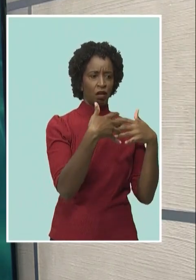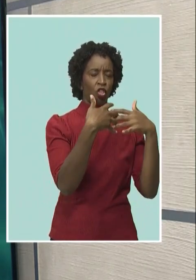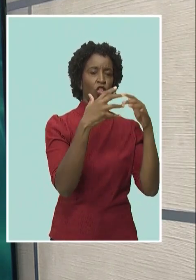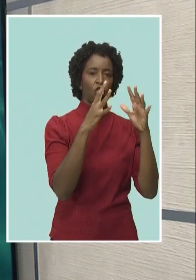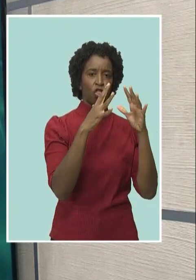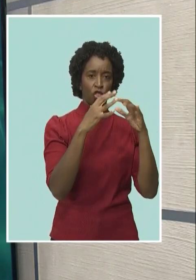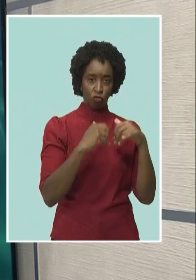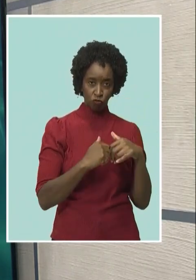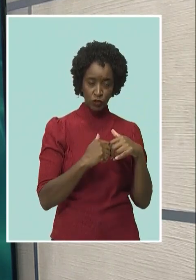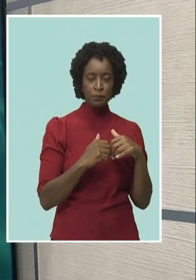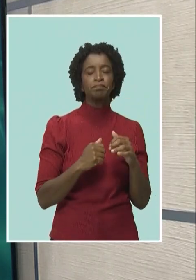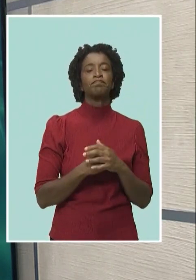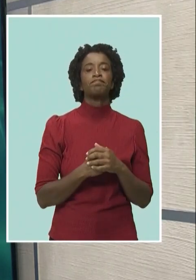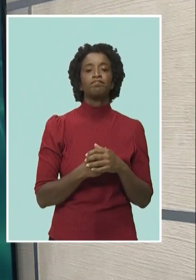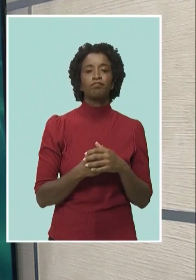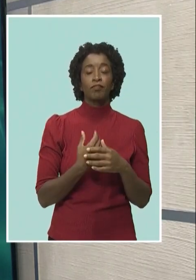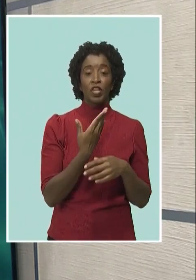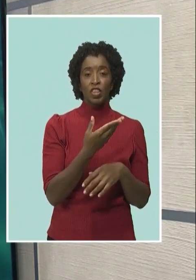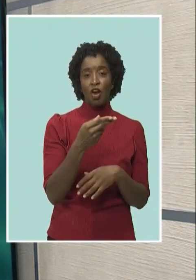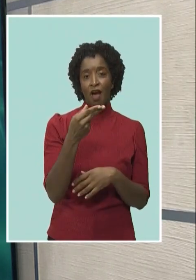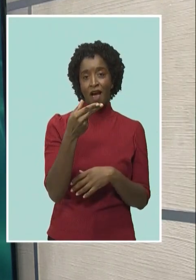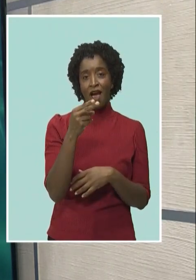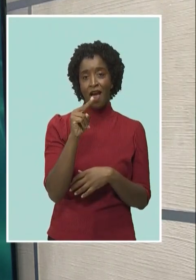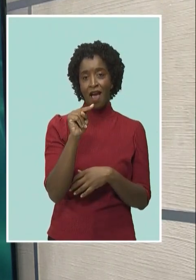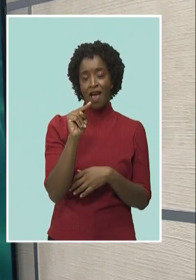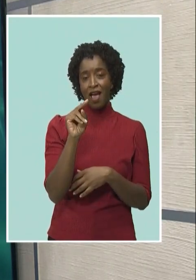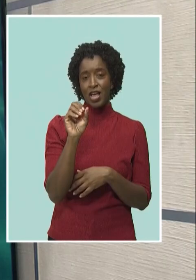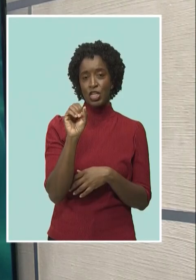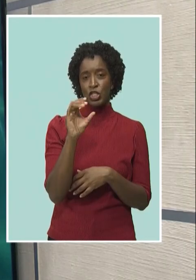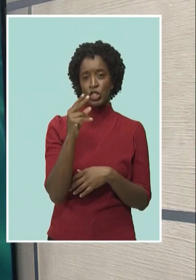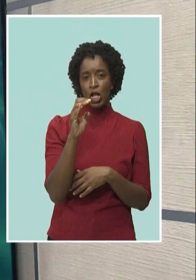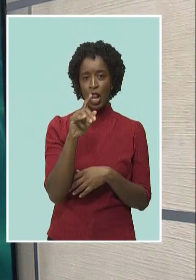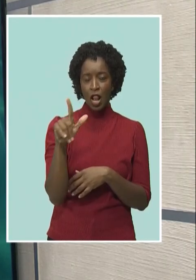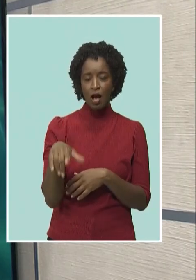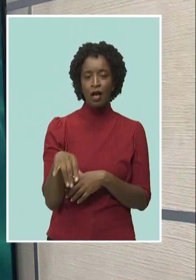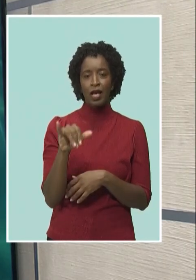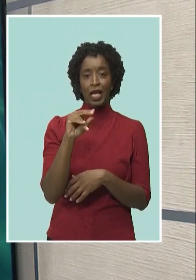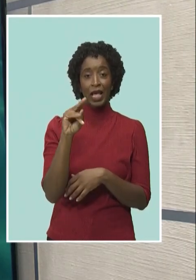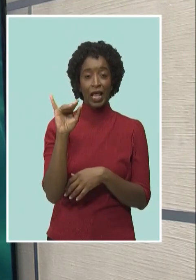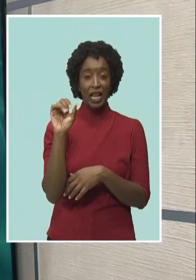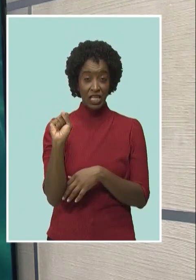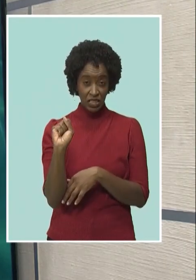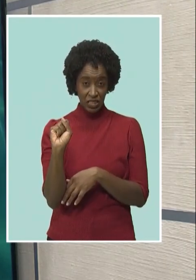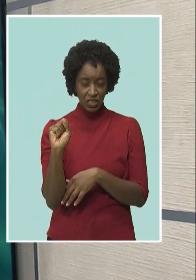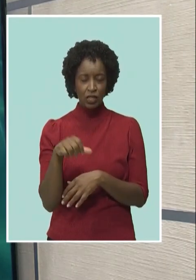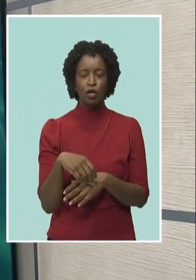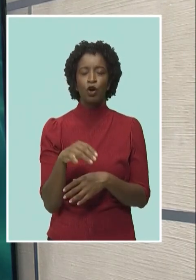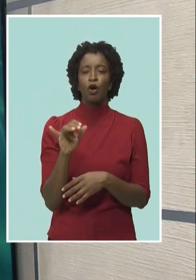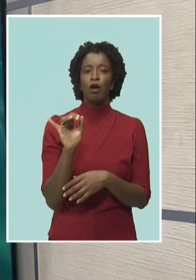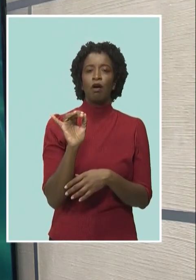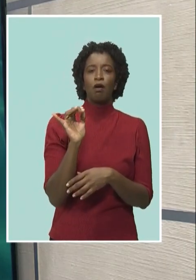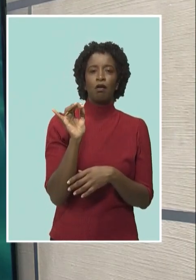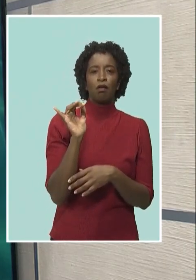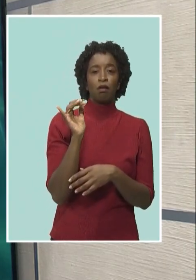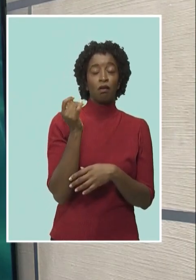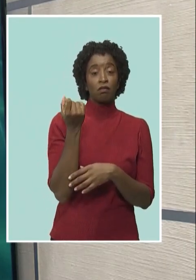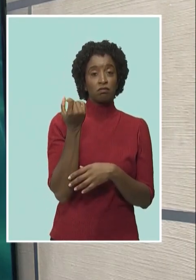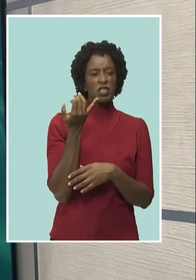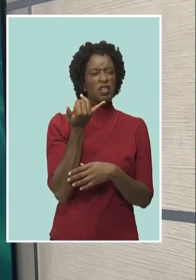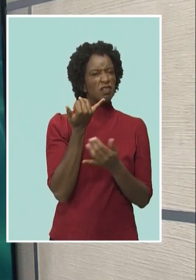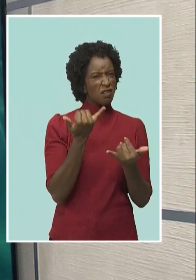Limited. However, Chief Executive Officer Vidia Woods told the Business Report there were problems, but production is